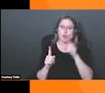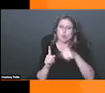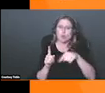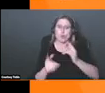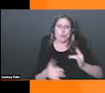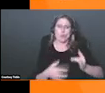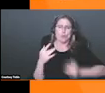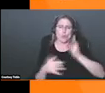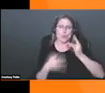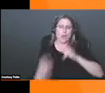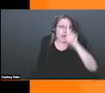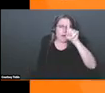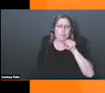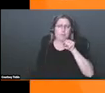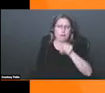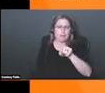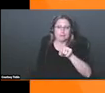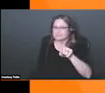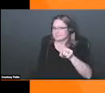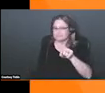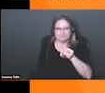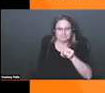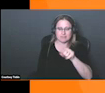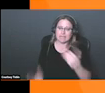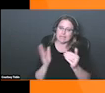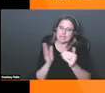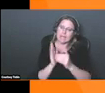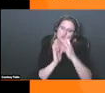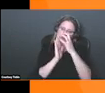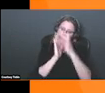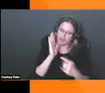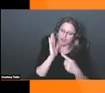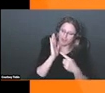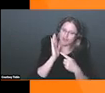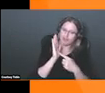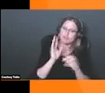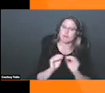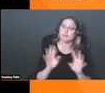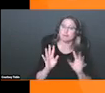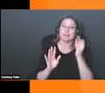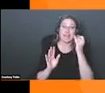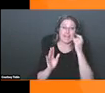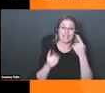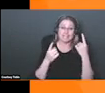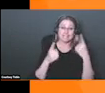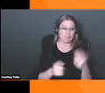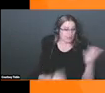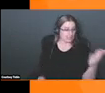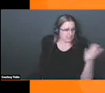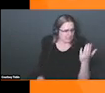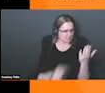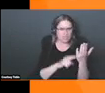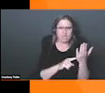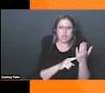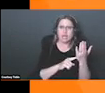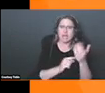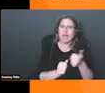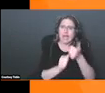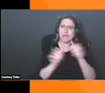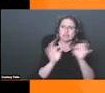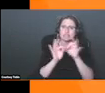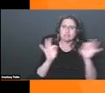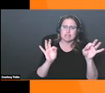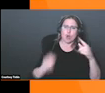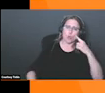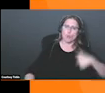words should speak for themselves. I've had proposals where like every second sentence had an exclamation mark. You know, we are proud to